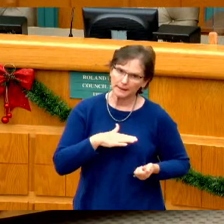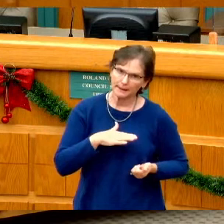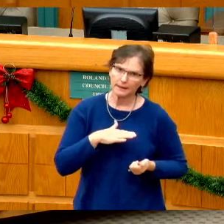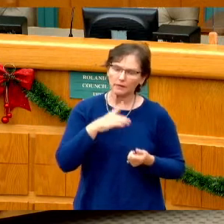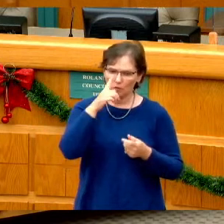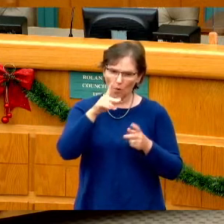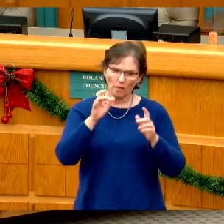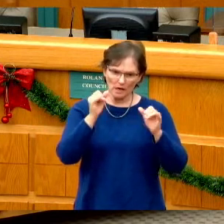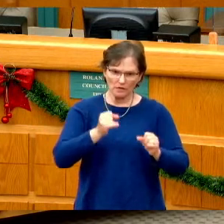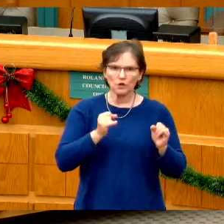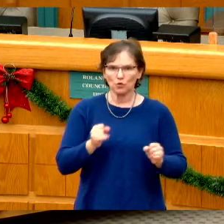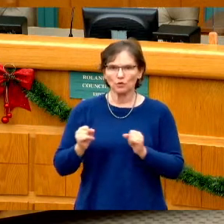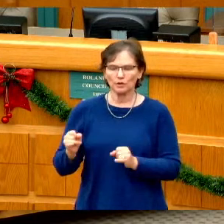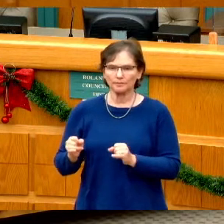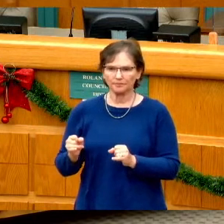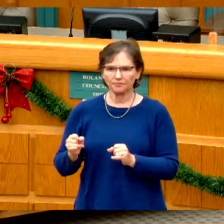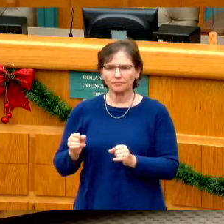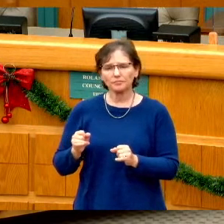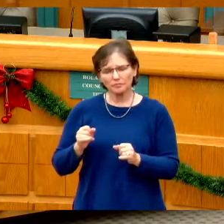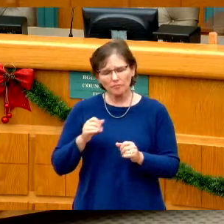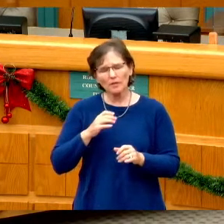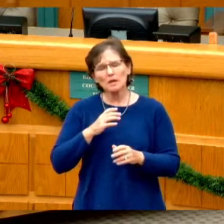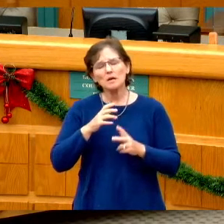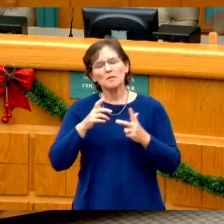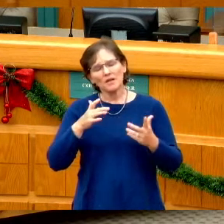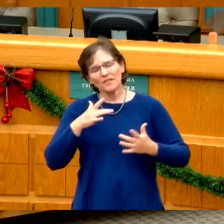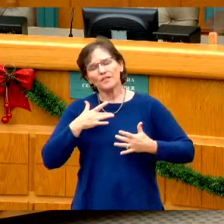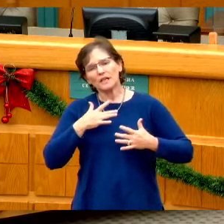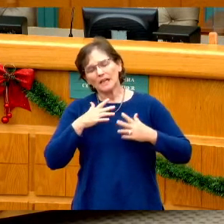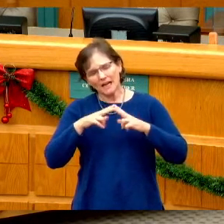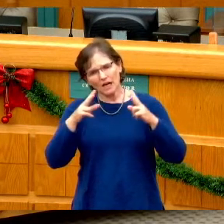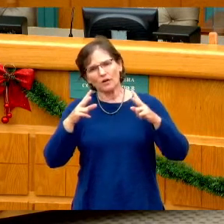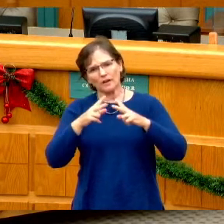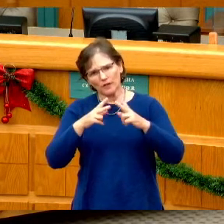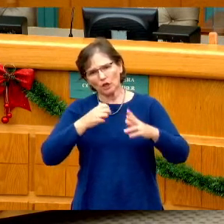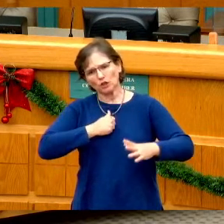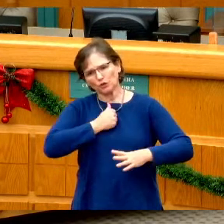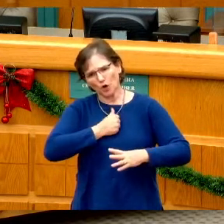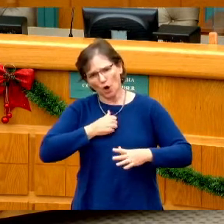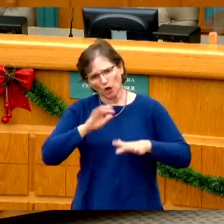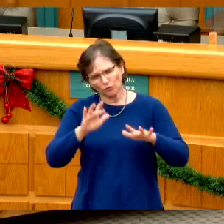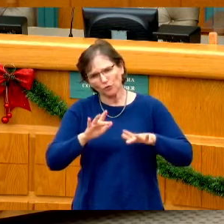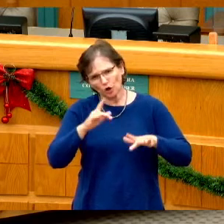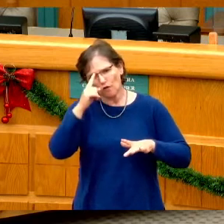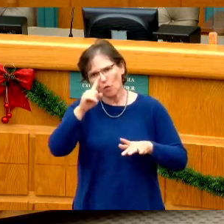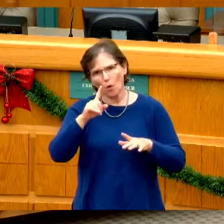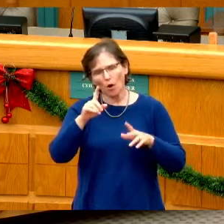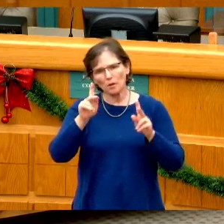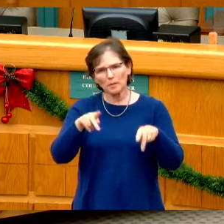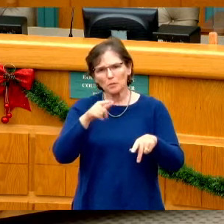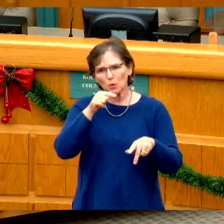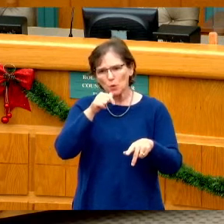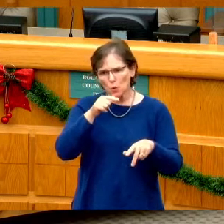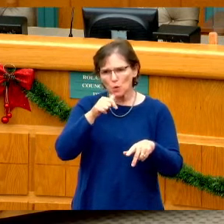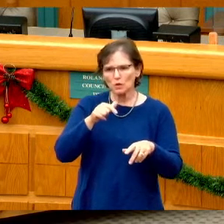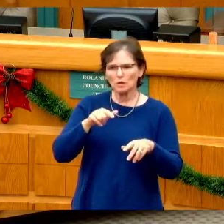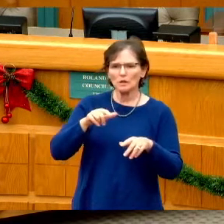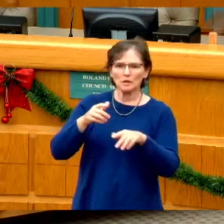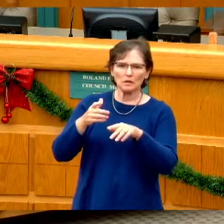wish our deepest condolences to the family that lost their family member to COVID-19